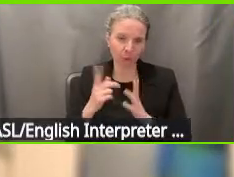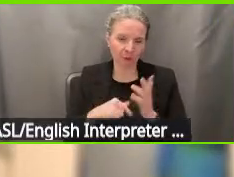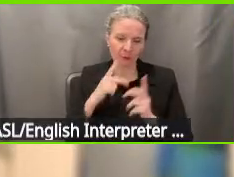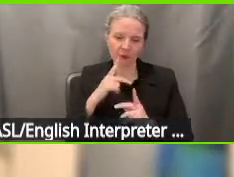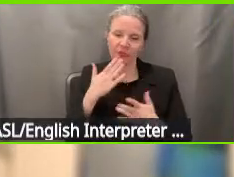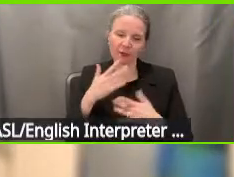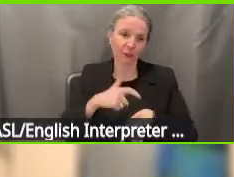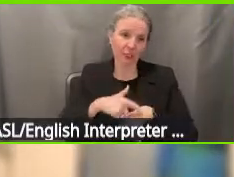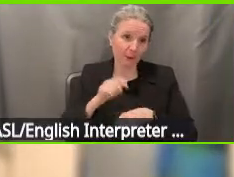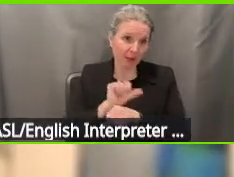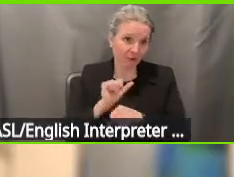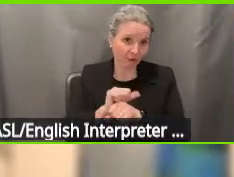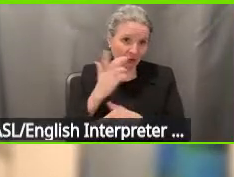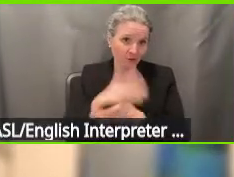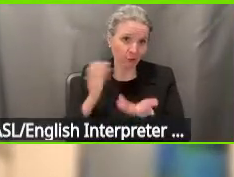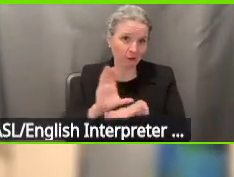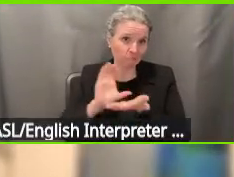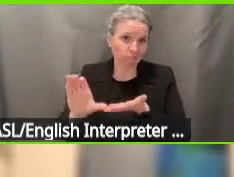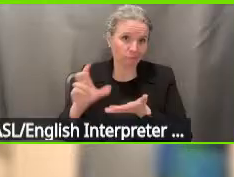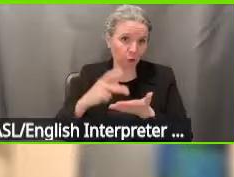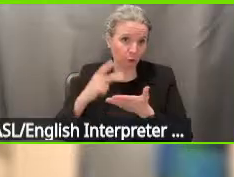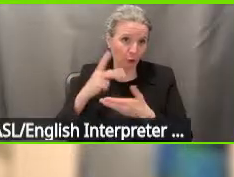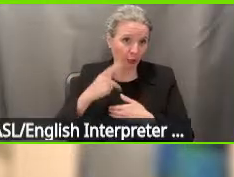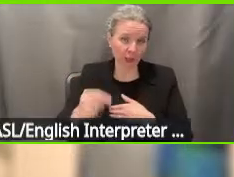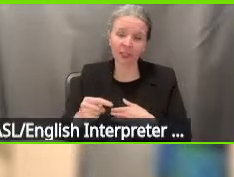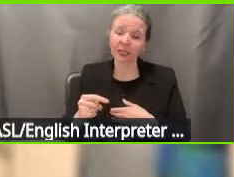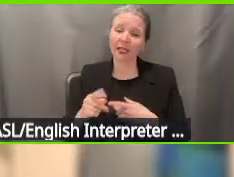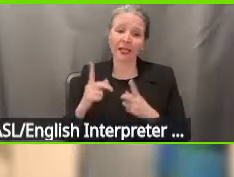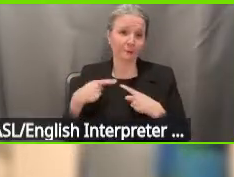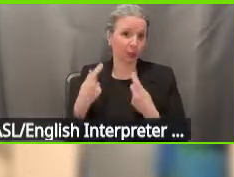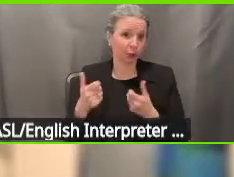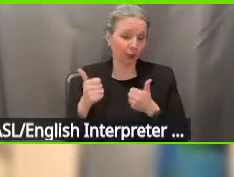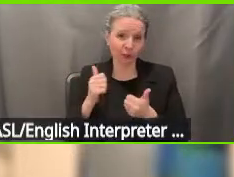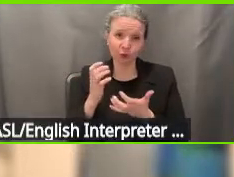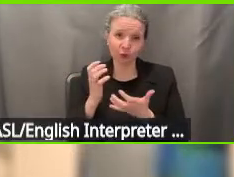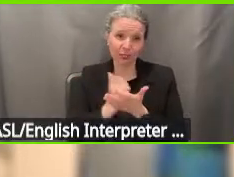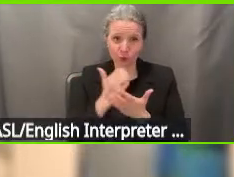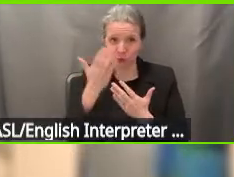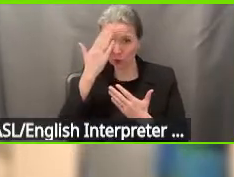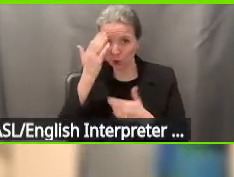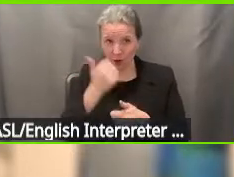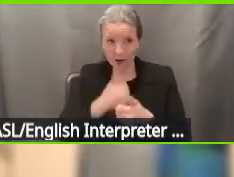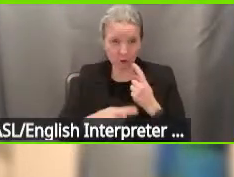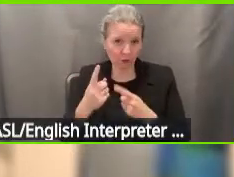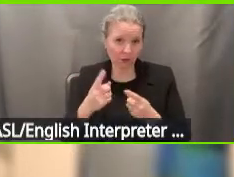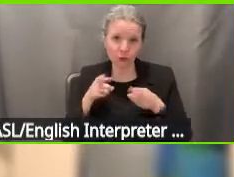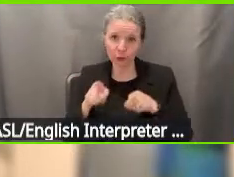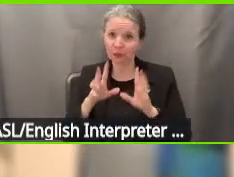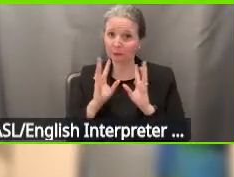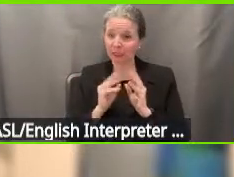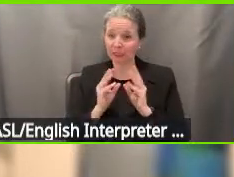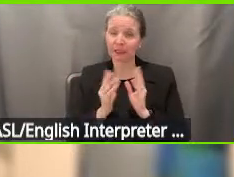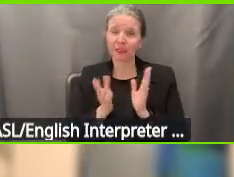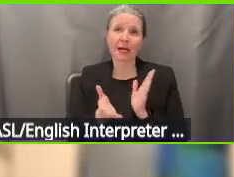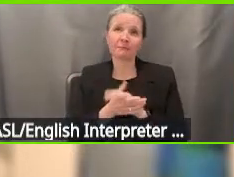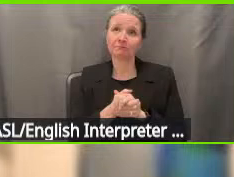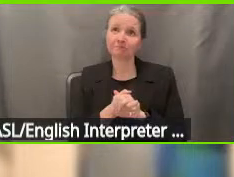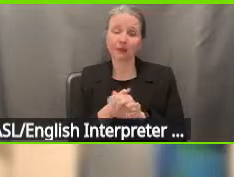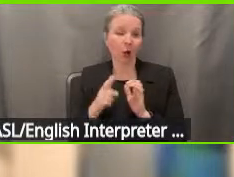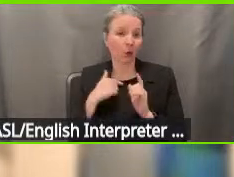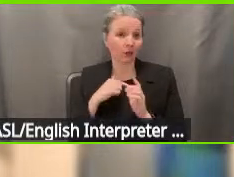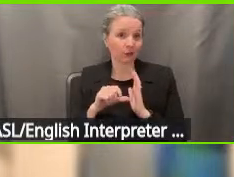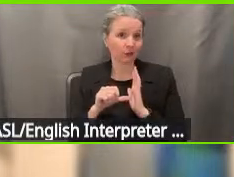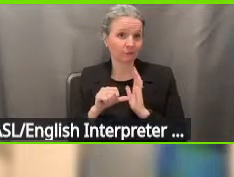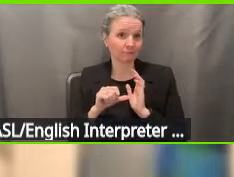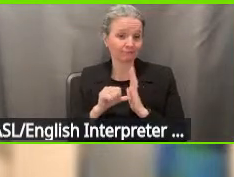and effort that everyone's put into this. It's been great to get to know everyone through these meetings. Want to echo a little